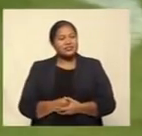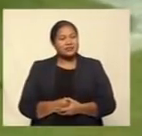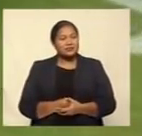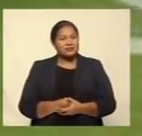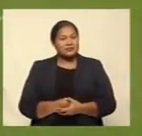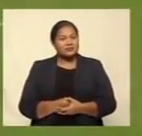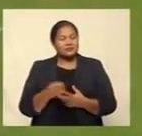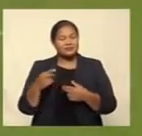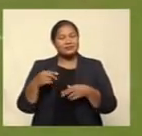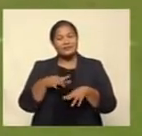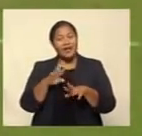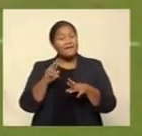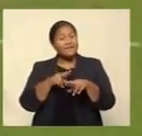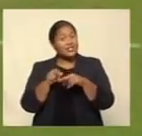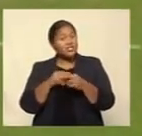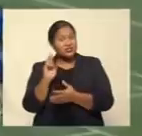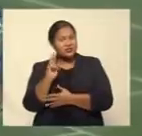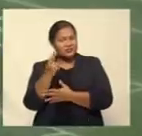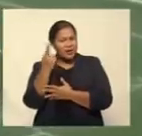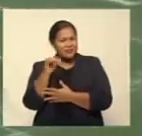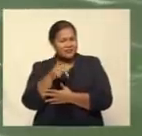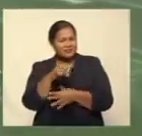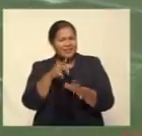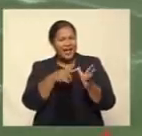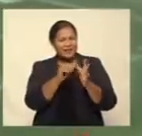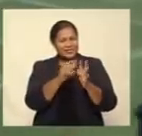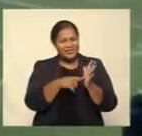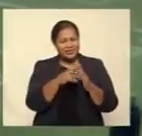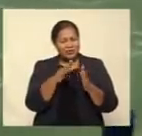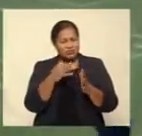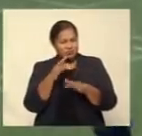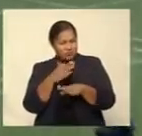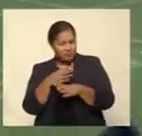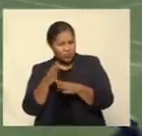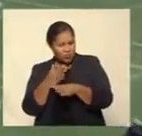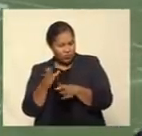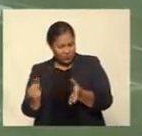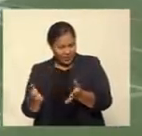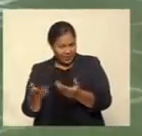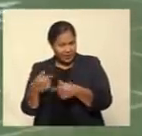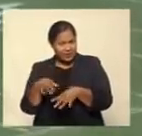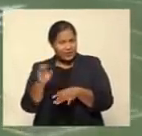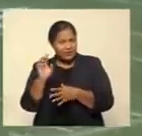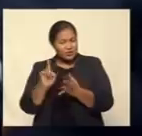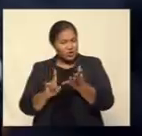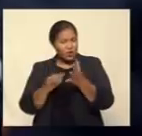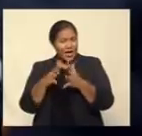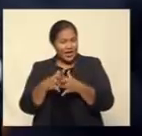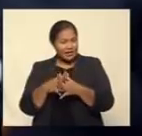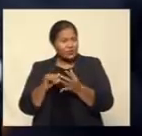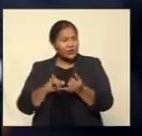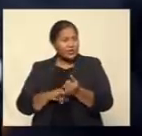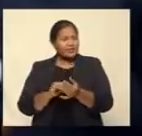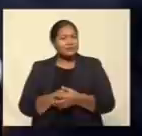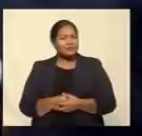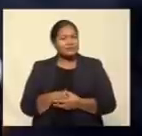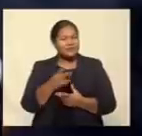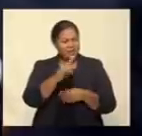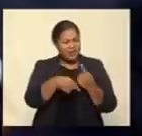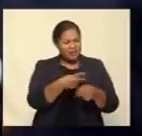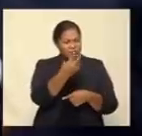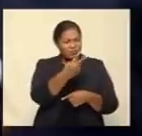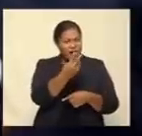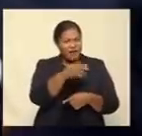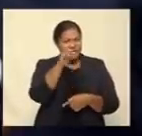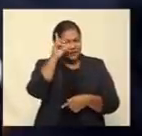Fiji Sevens rep Apinisa Thakaumbalavu, who plays in the US, shared similar sentiments. There are about 12 Fijians